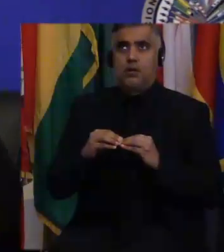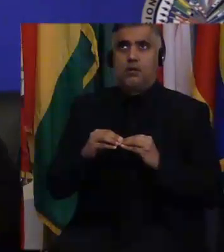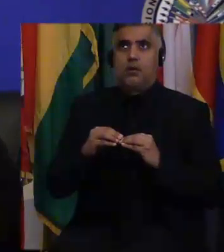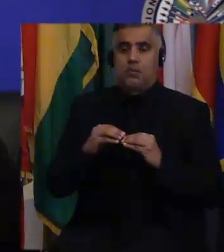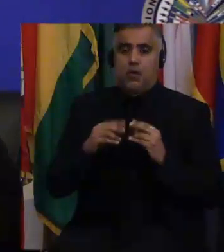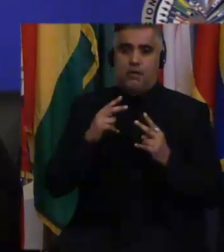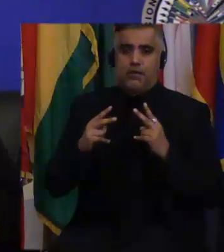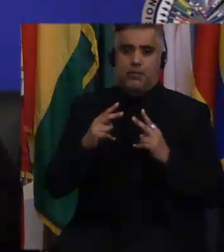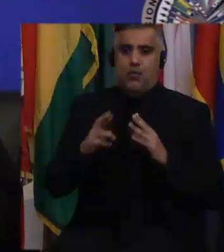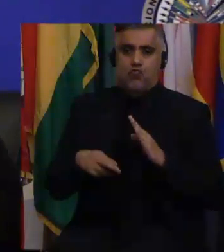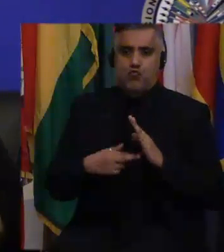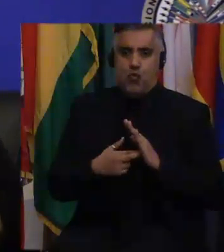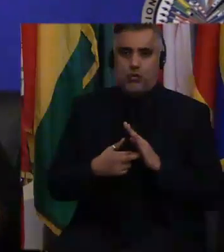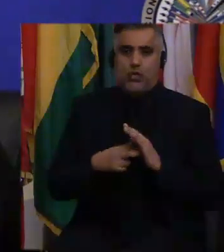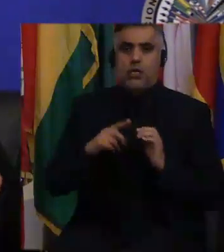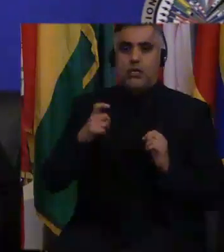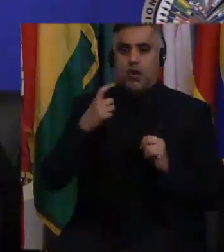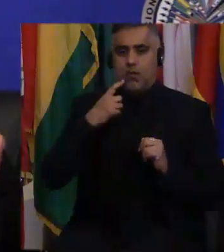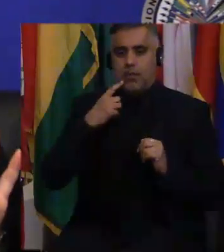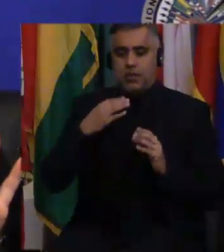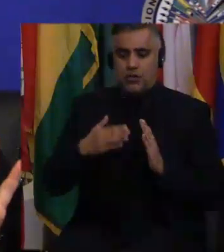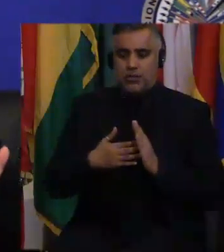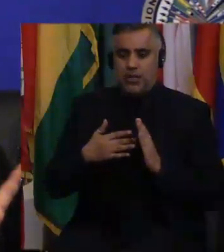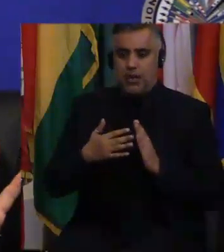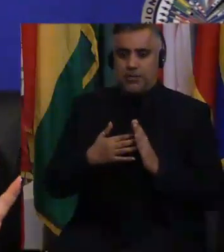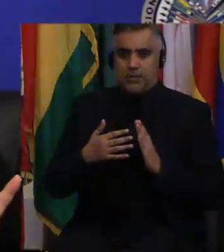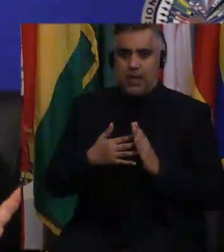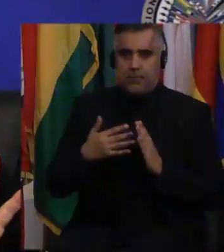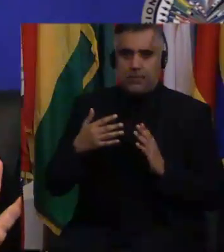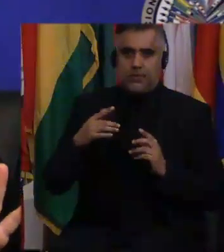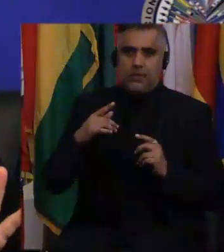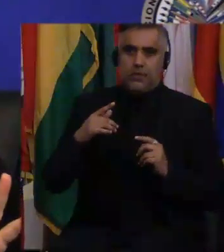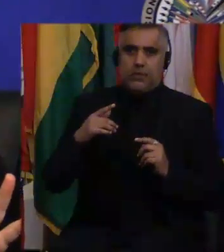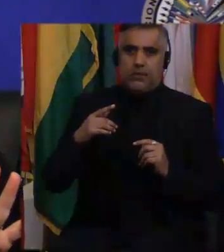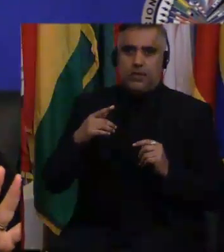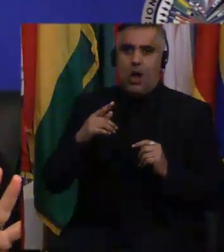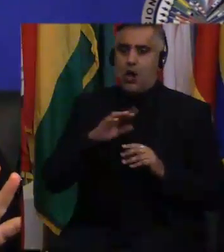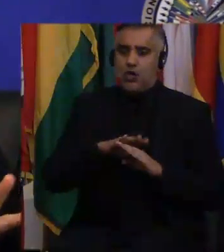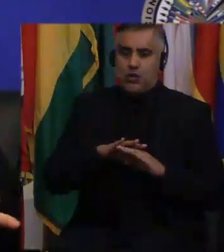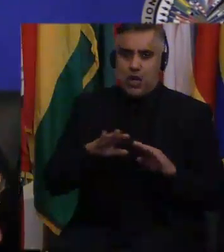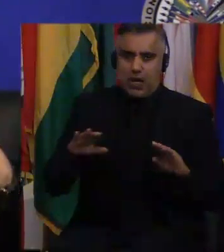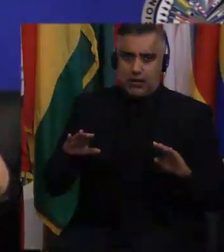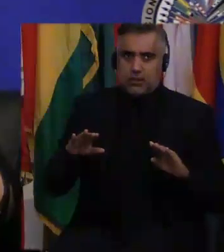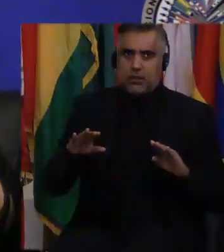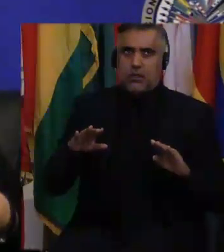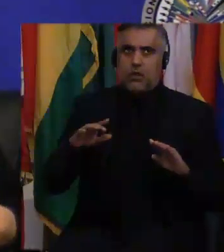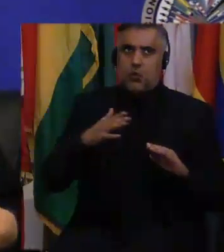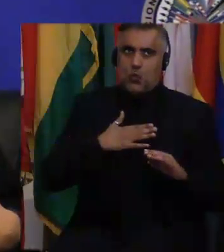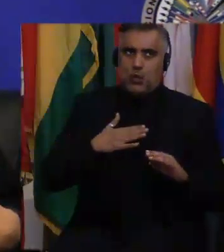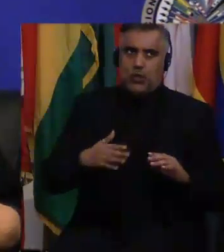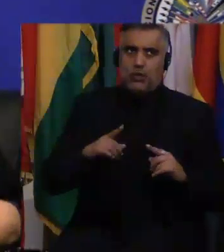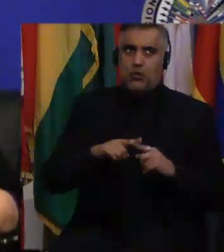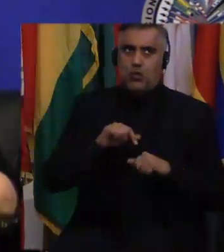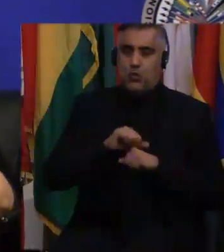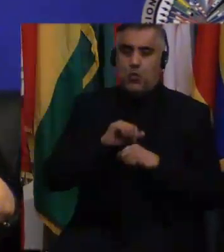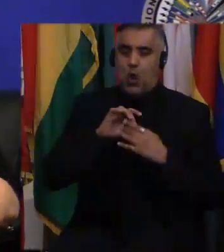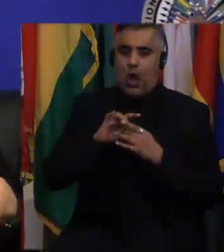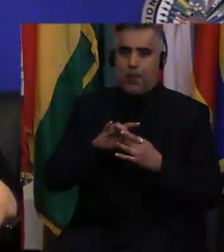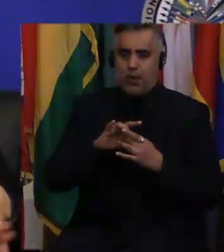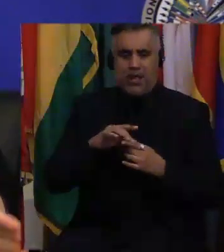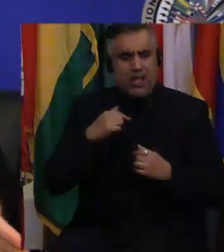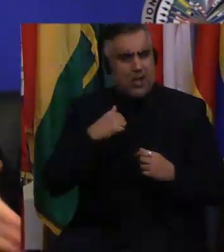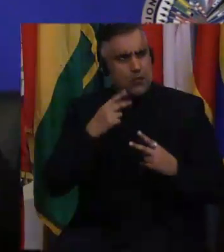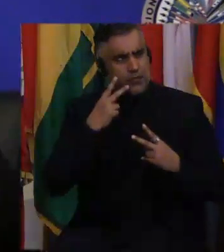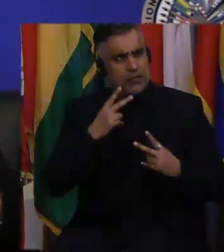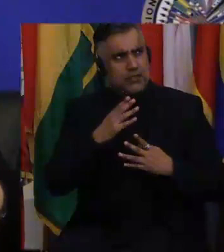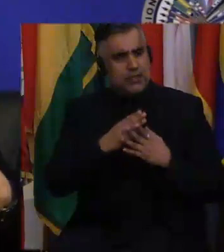more visible role, because governments are sometimes reluctant, sometimes governments are not willing to fully cooperate, and we are seeing